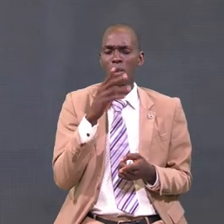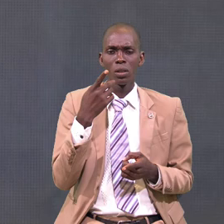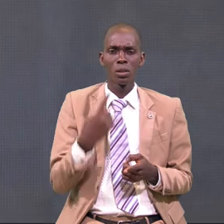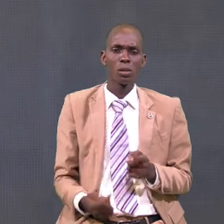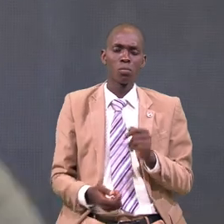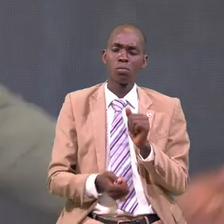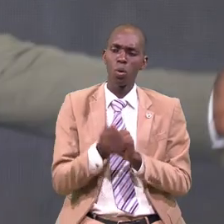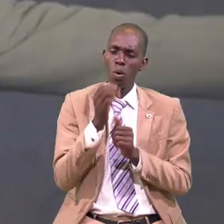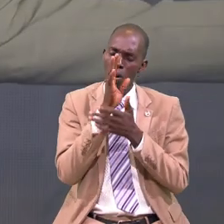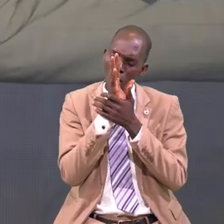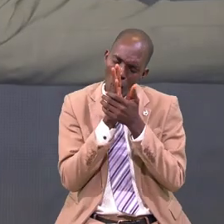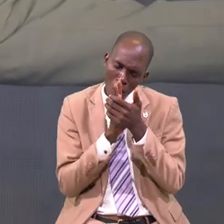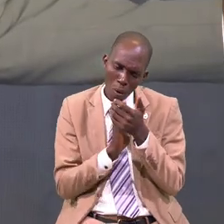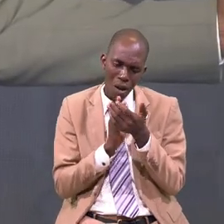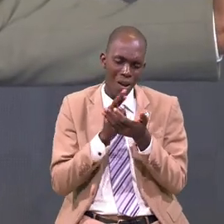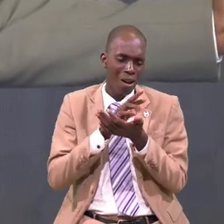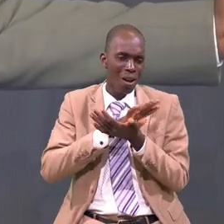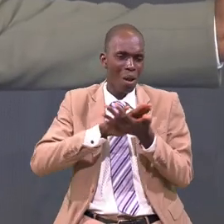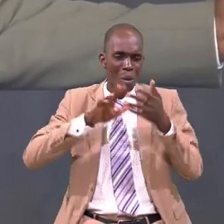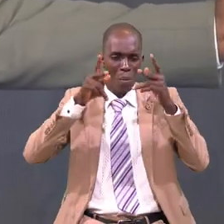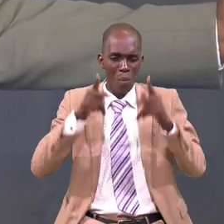righteous person among